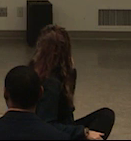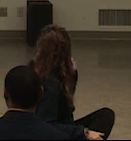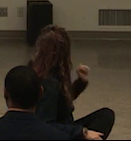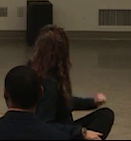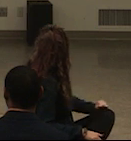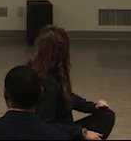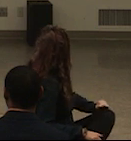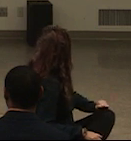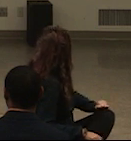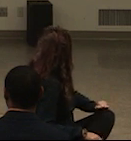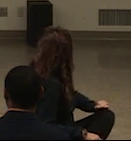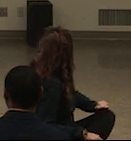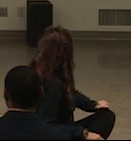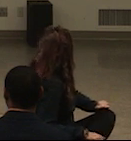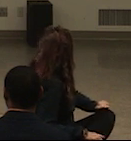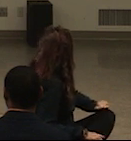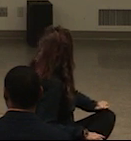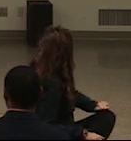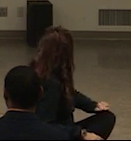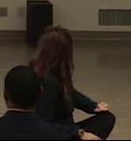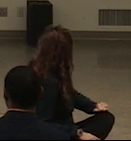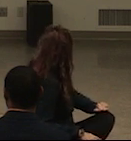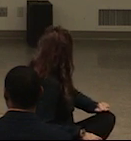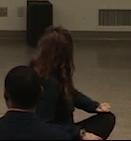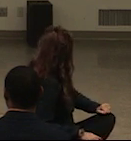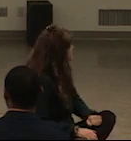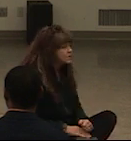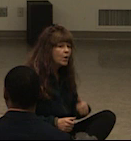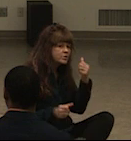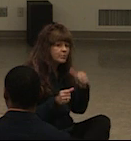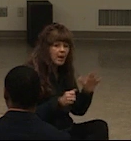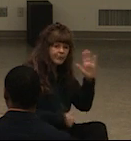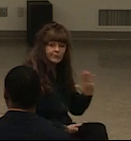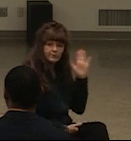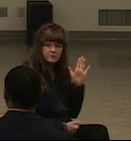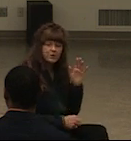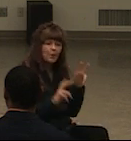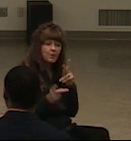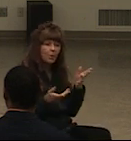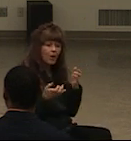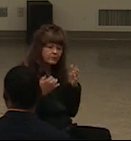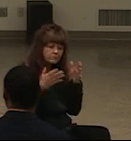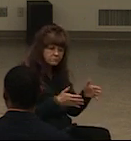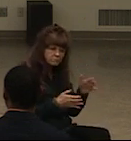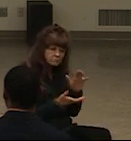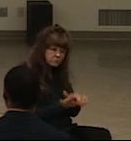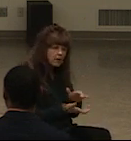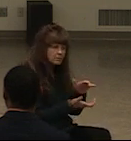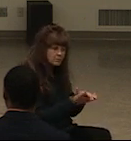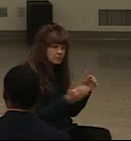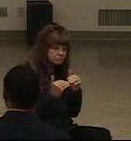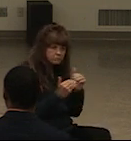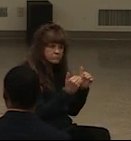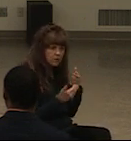never set us free, be thinking about how what they're saying is counter to these white